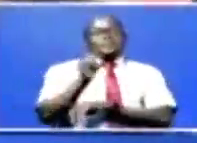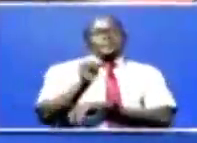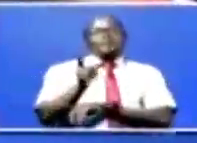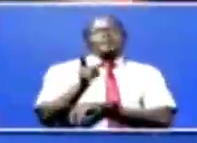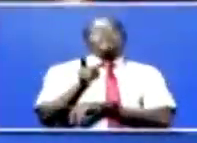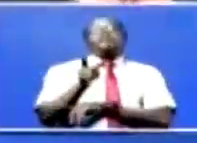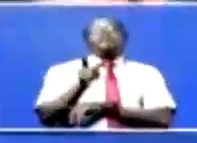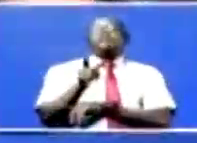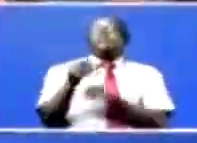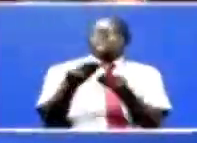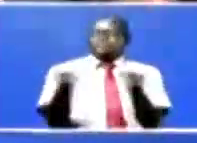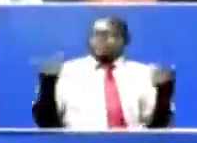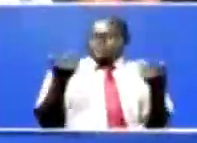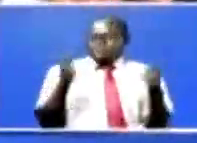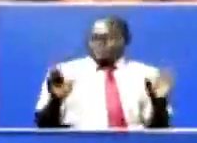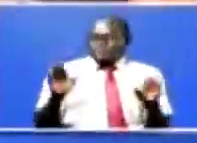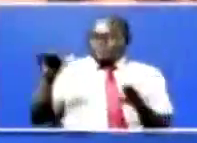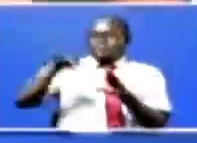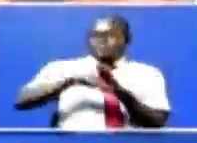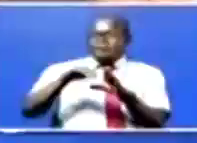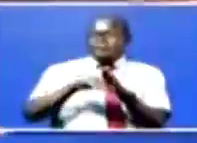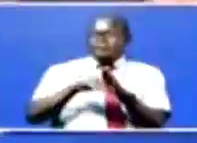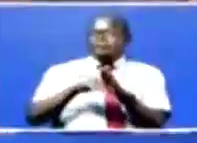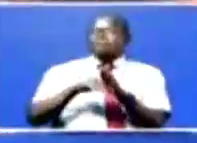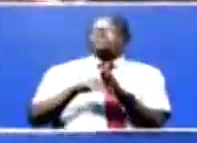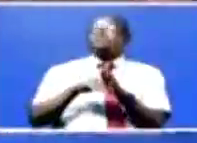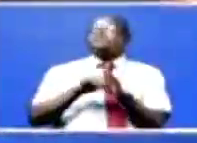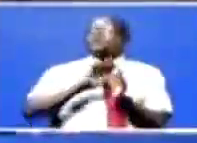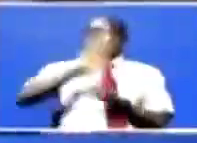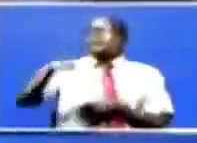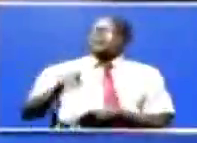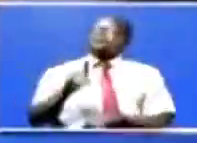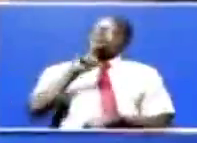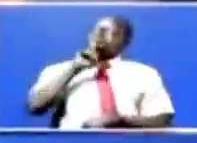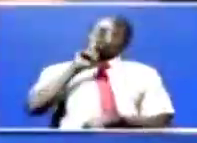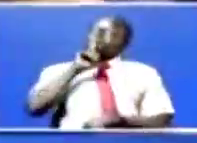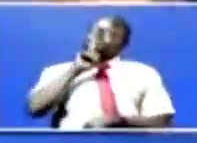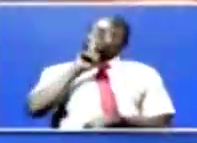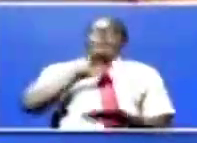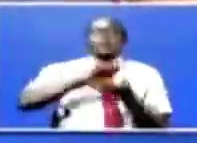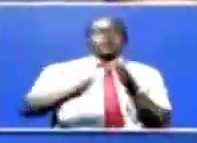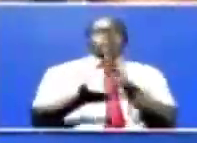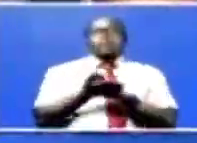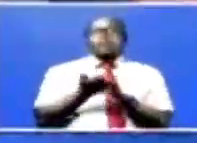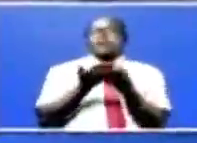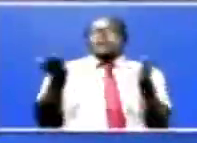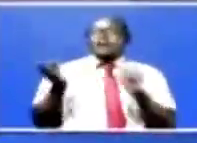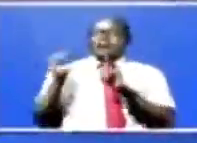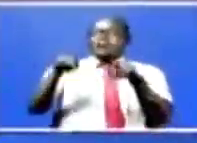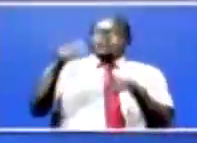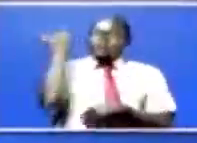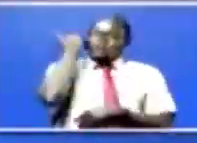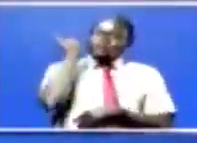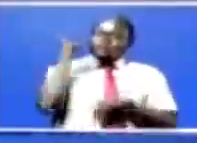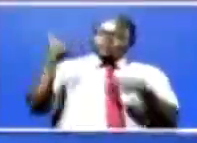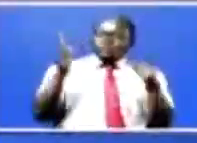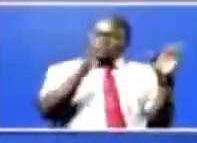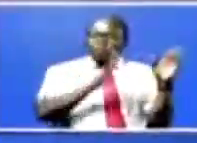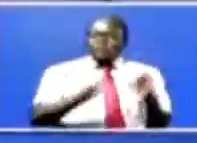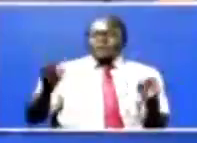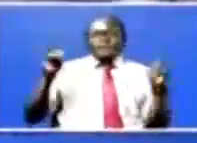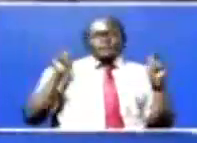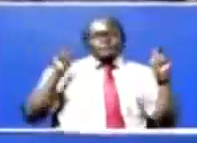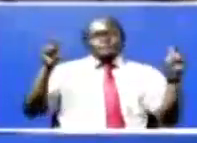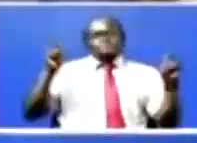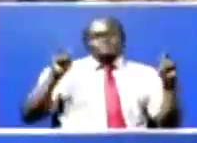seem to have faded. And the members retreated to their silent corners. None of them has ever moved to court or organized a